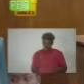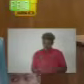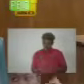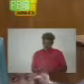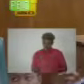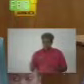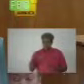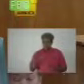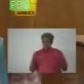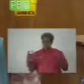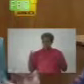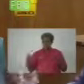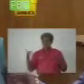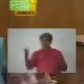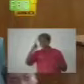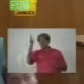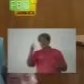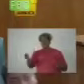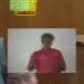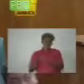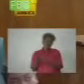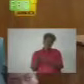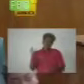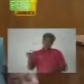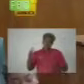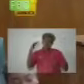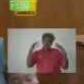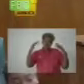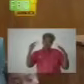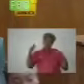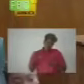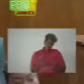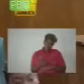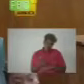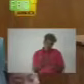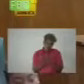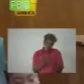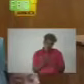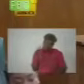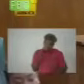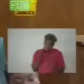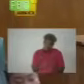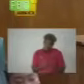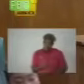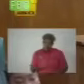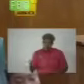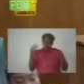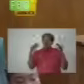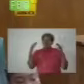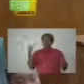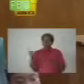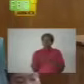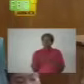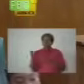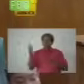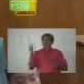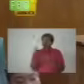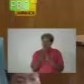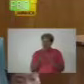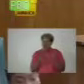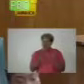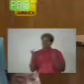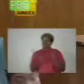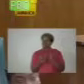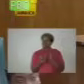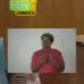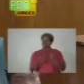And those big events were never affected by the Noise Abatement Act. The Noise Abatement Act is one of the biggest